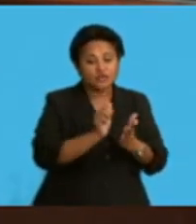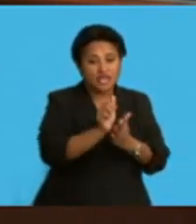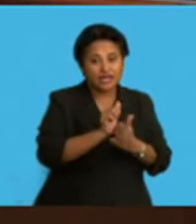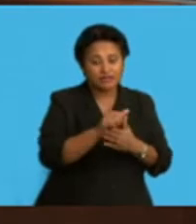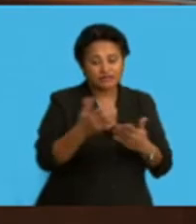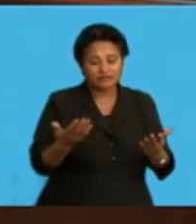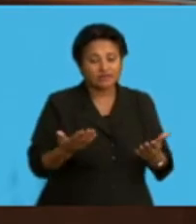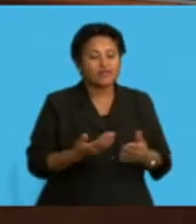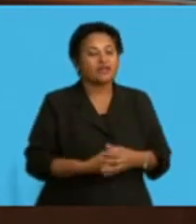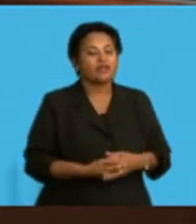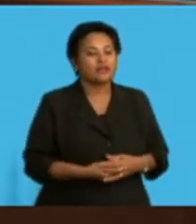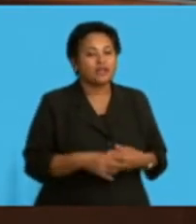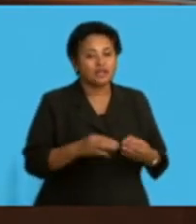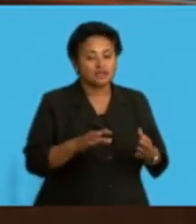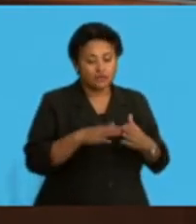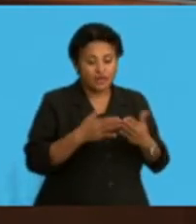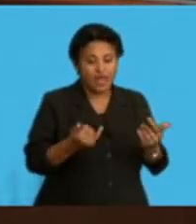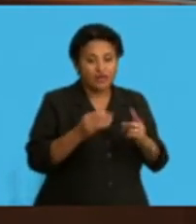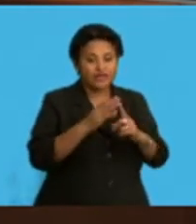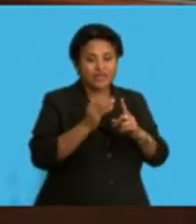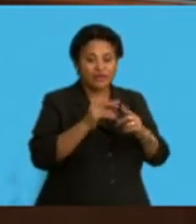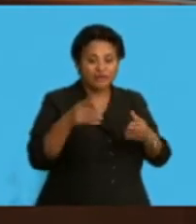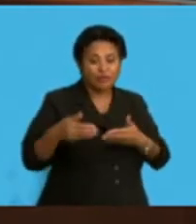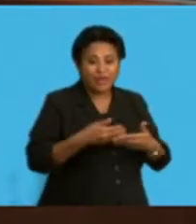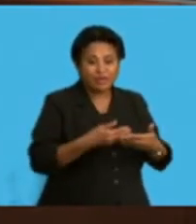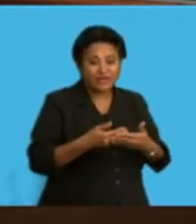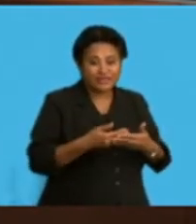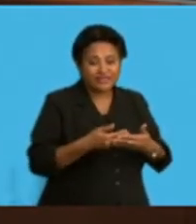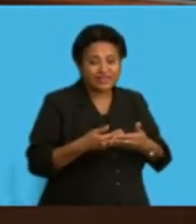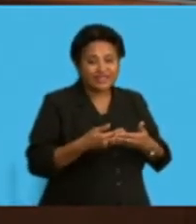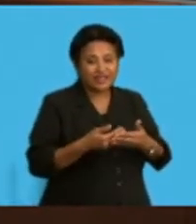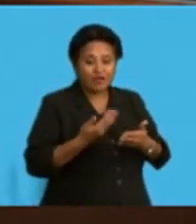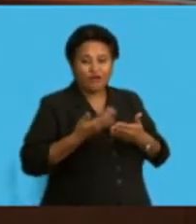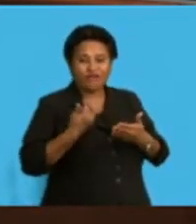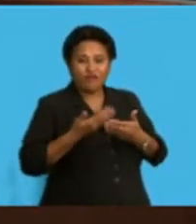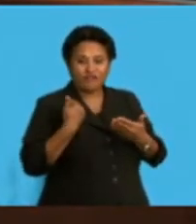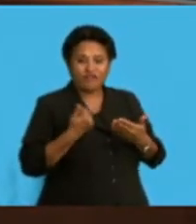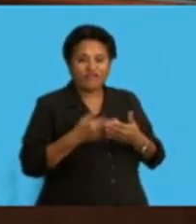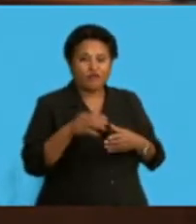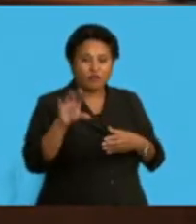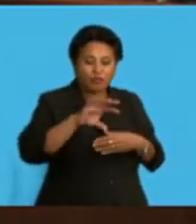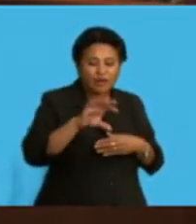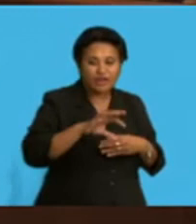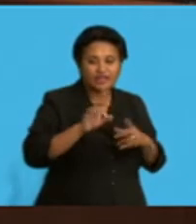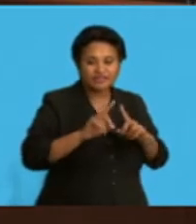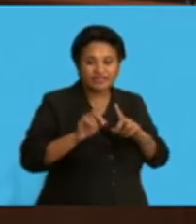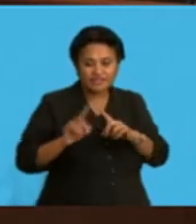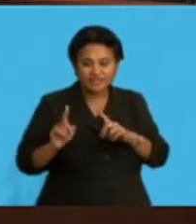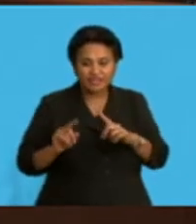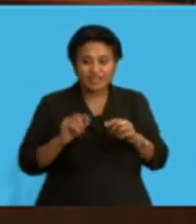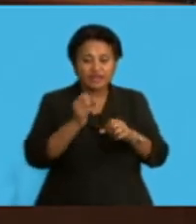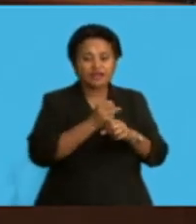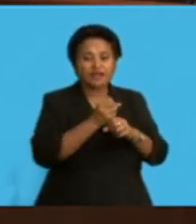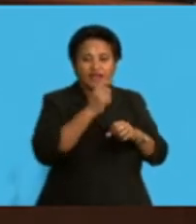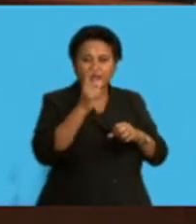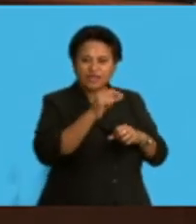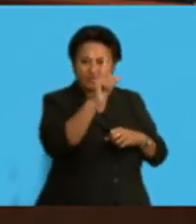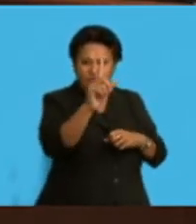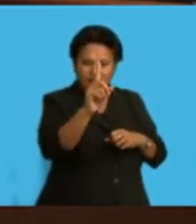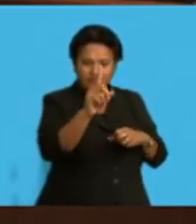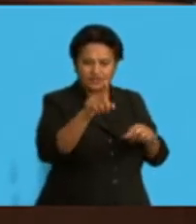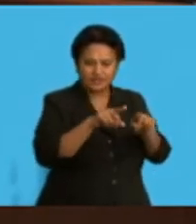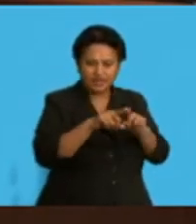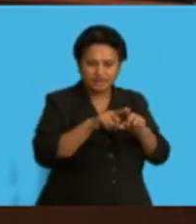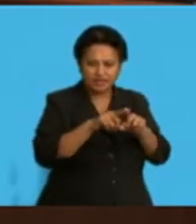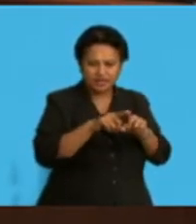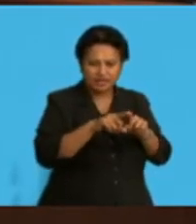For example, we removed duty on baby product items last year, but Johnson & Johnson products are imported by only one company, and it can dictate